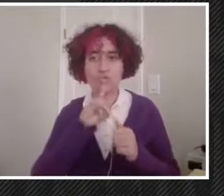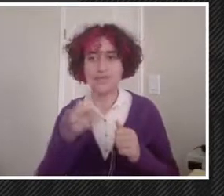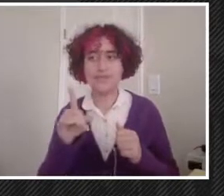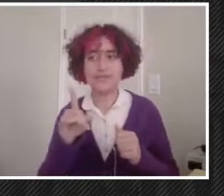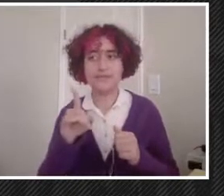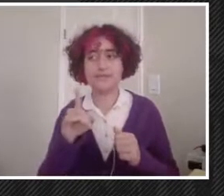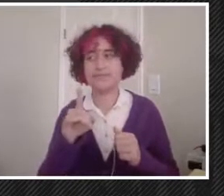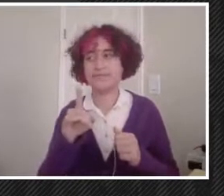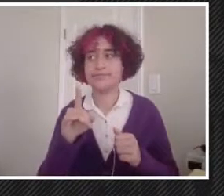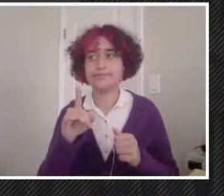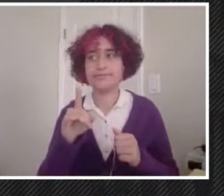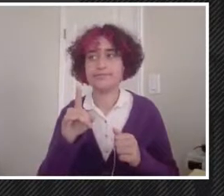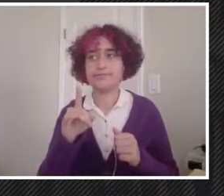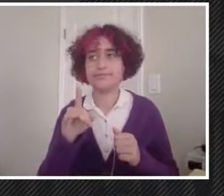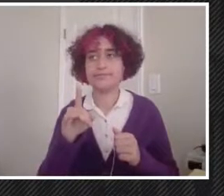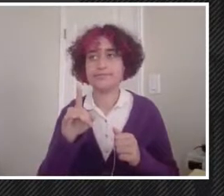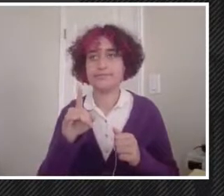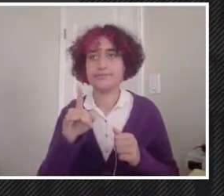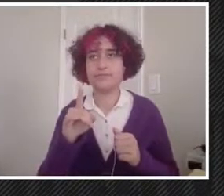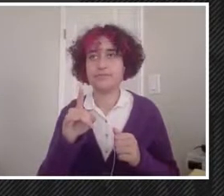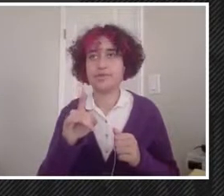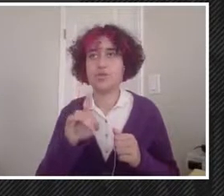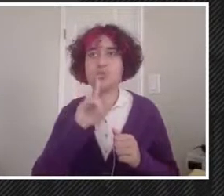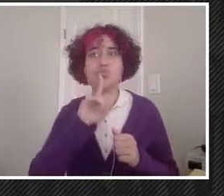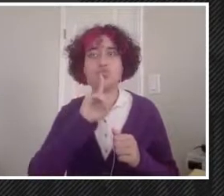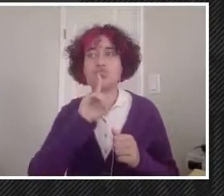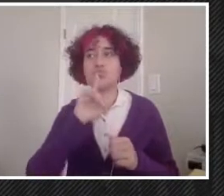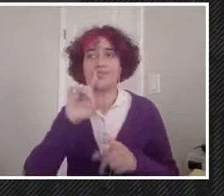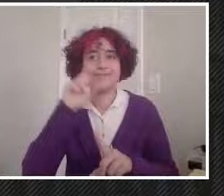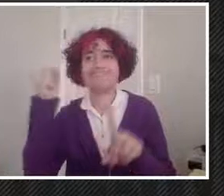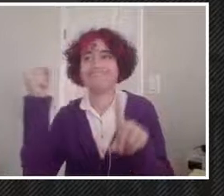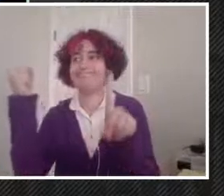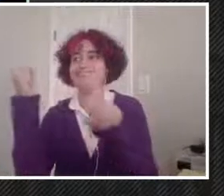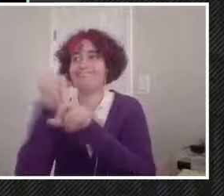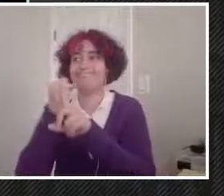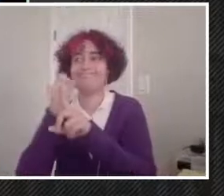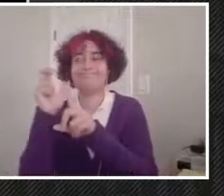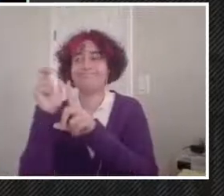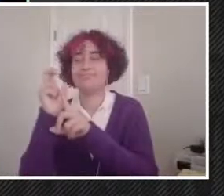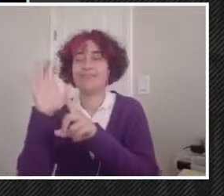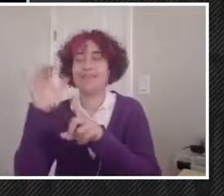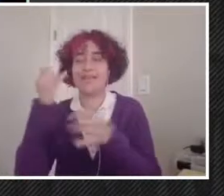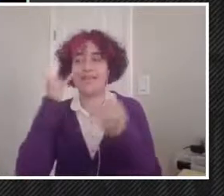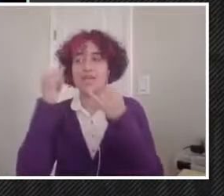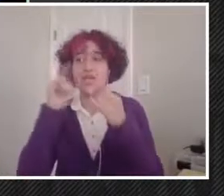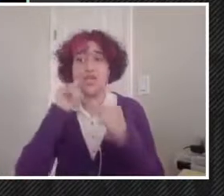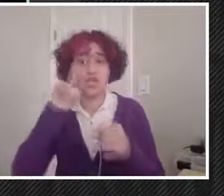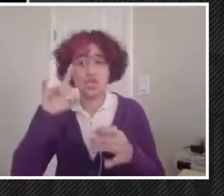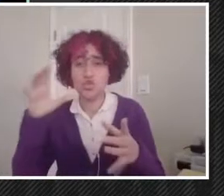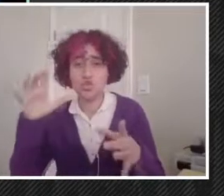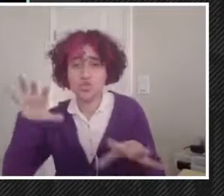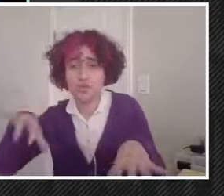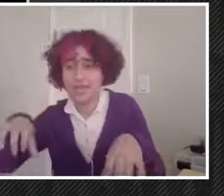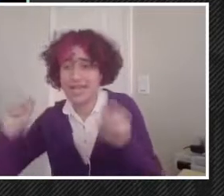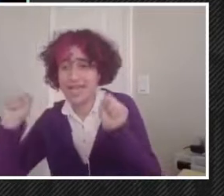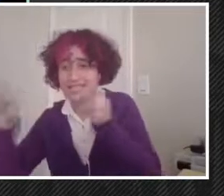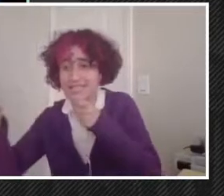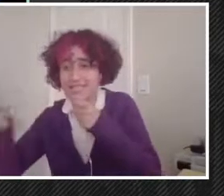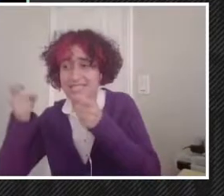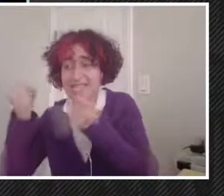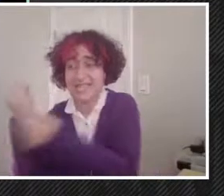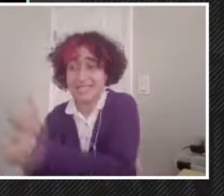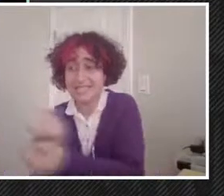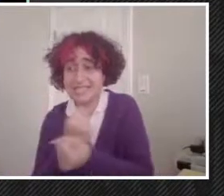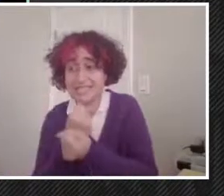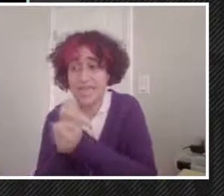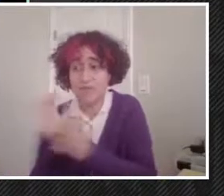enslavement altogether. You enslaved a group of innocent people, and it wasn't done just by private businesses. It was done by the